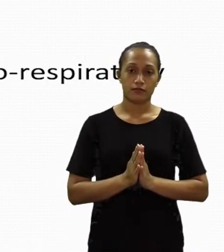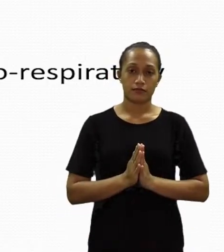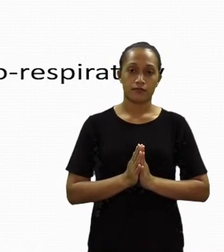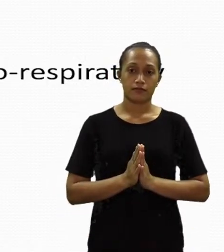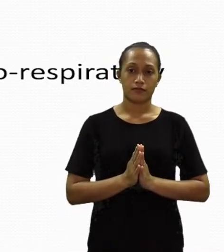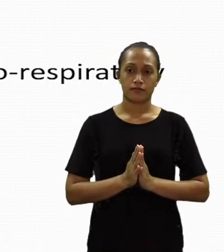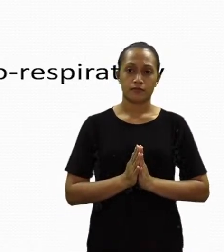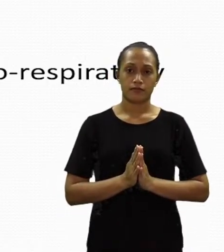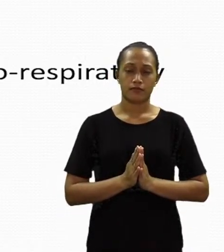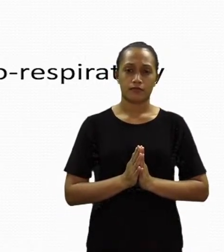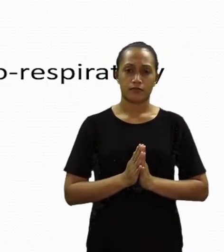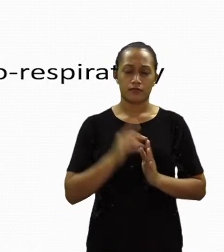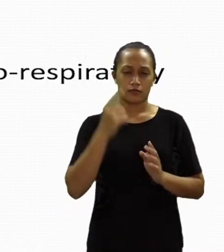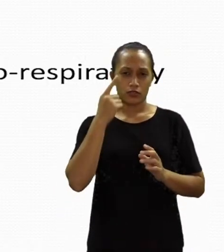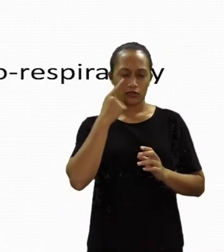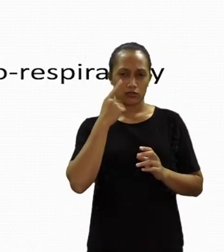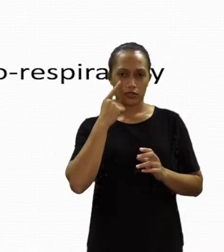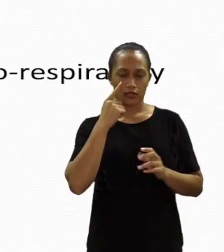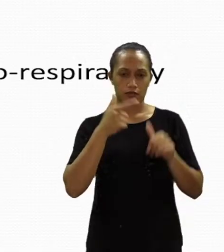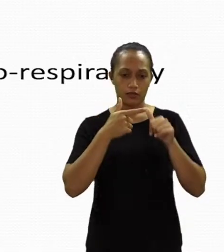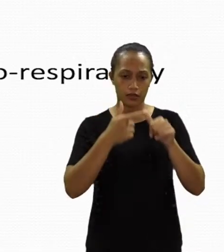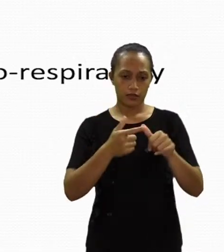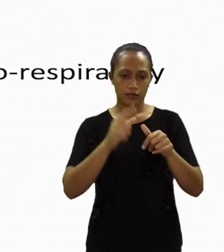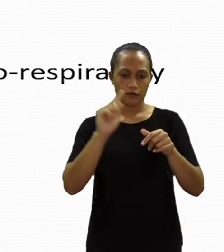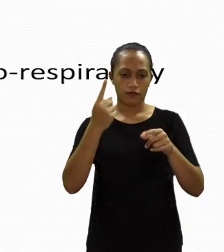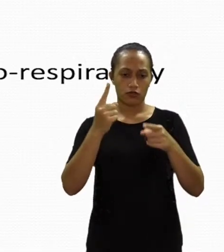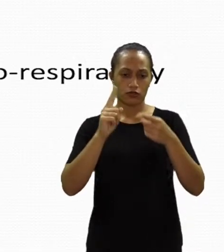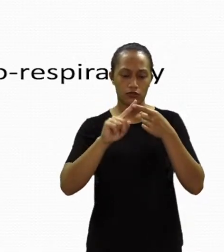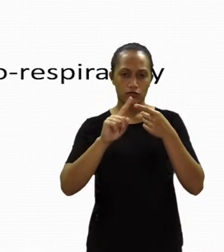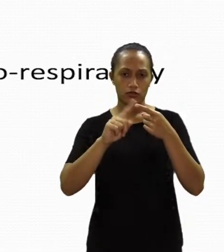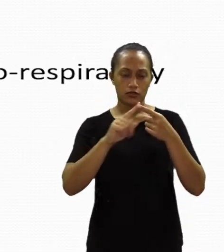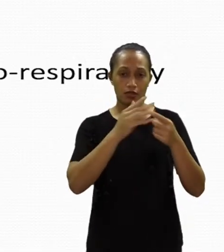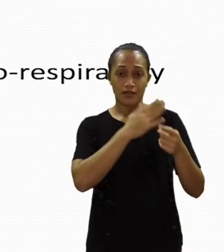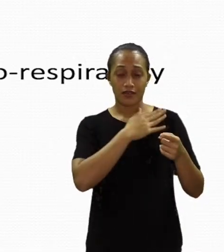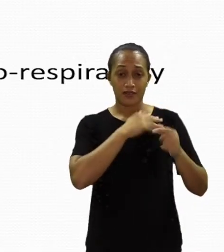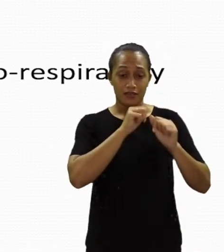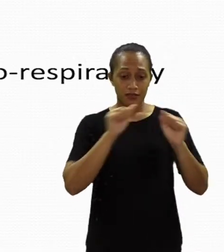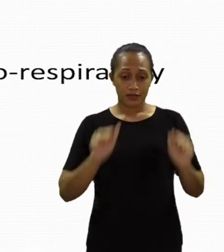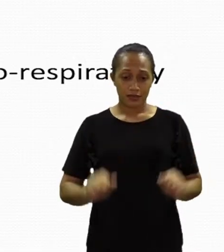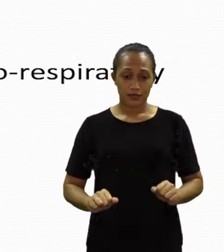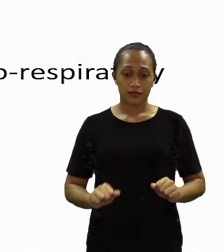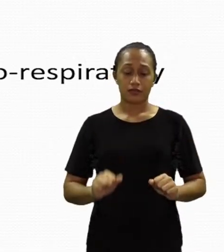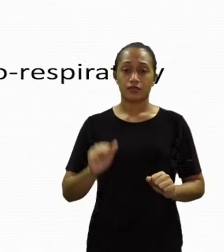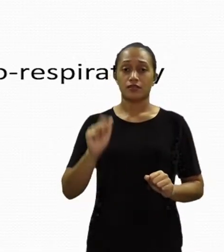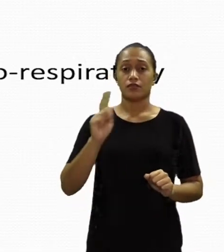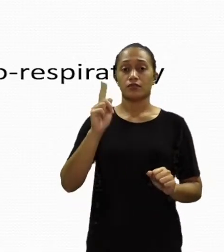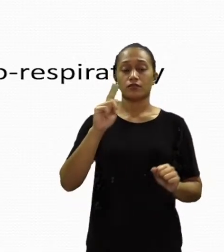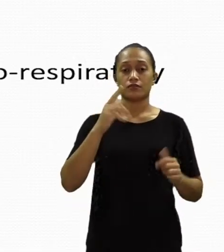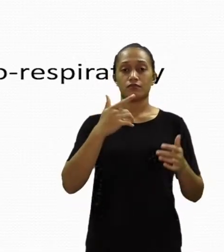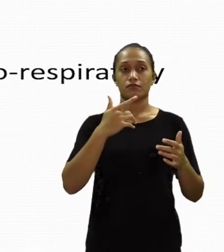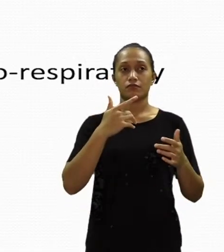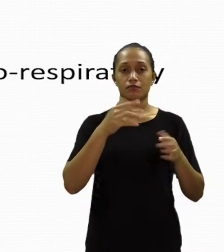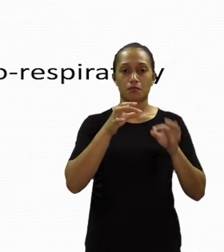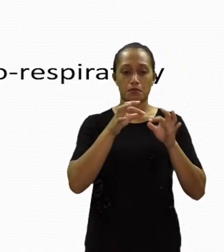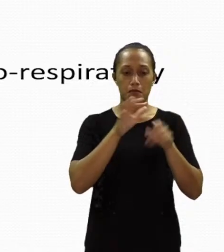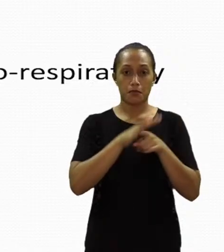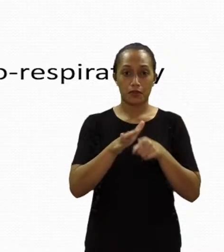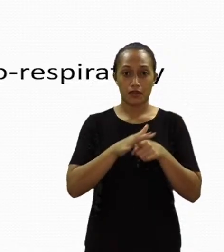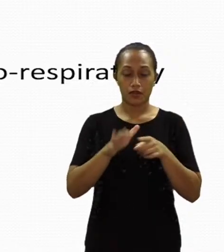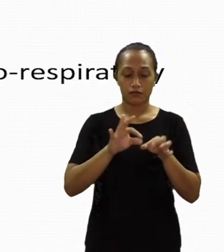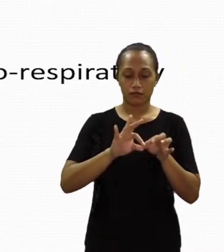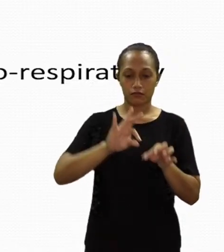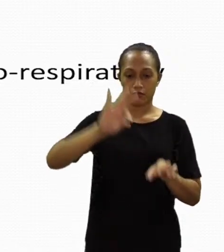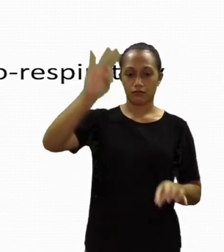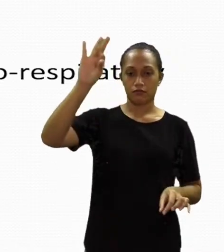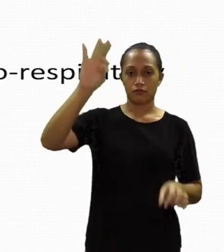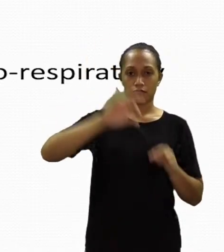Okay, let's have a look at the answer. The first organ system is the cardiovascular system, or